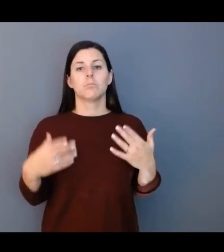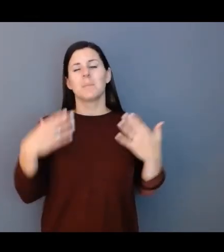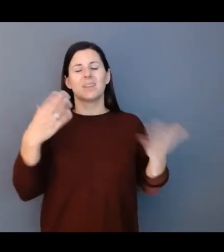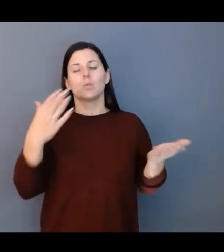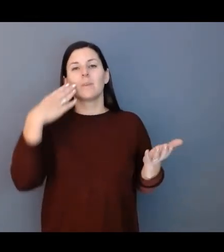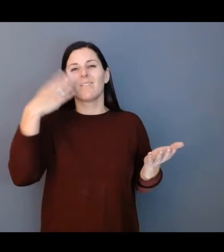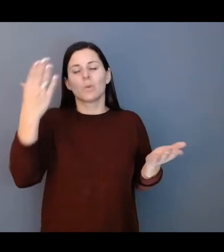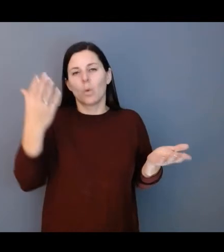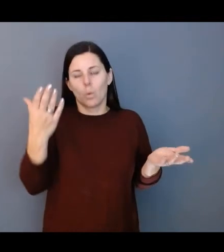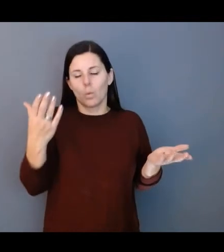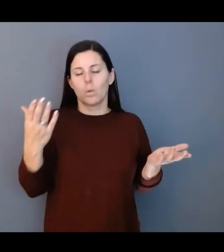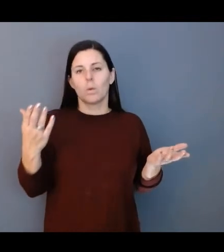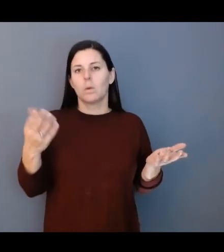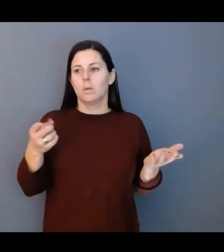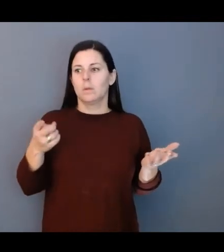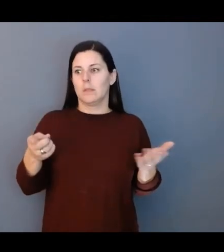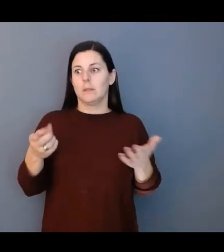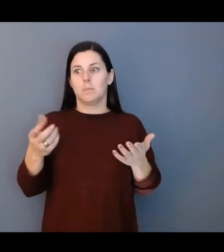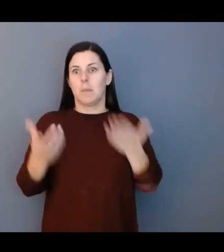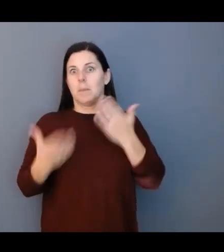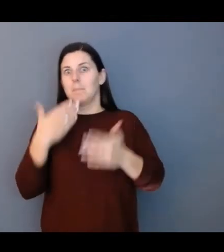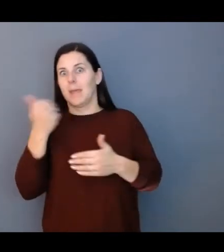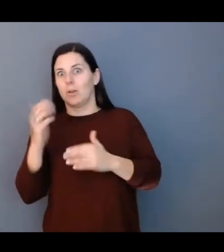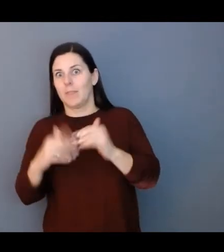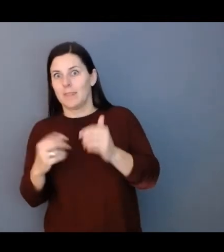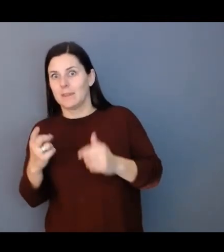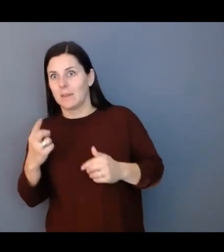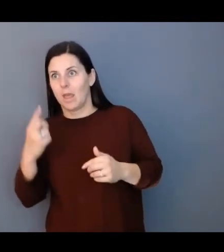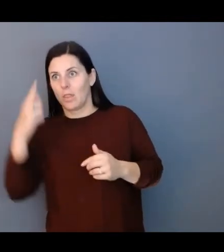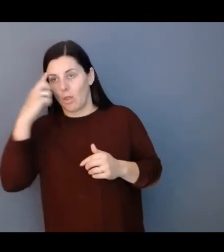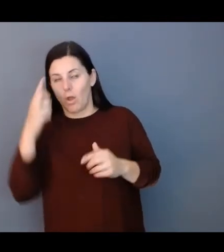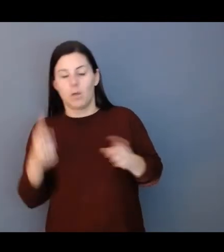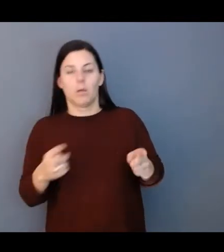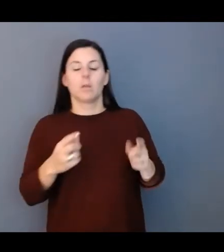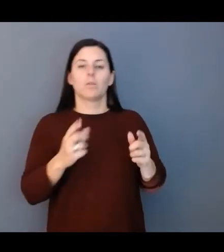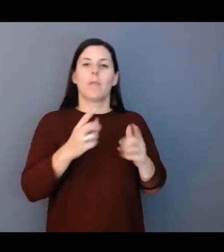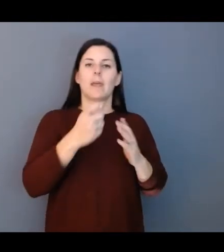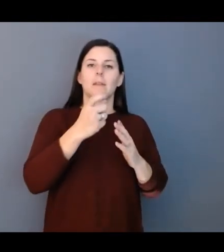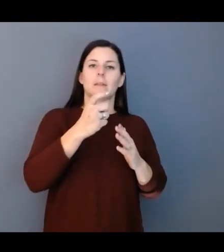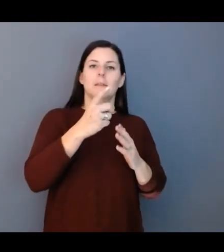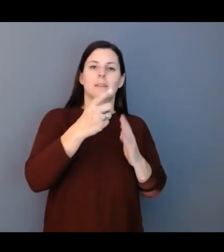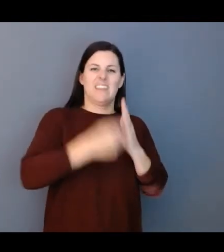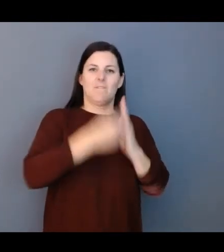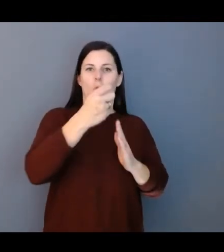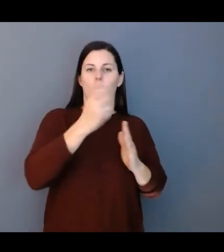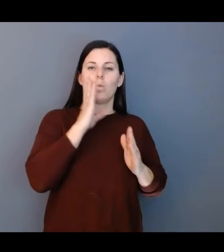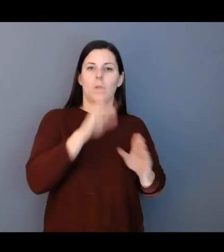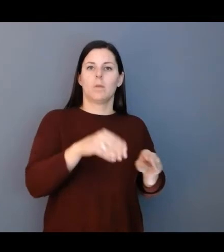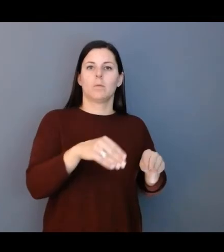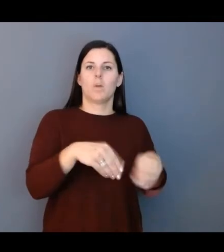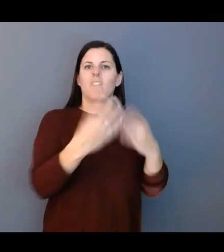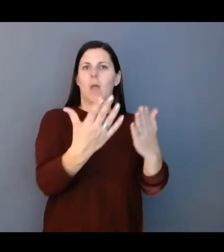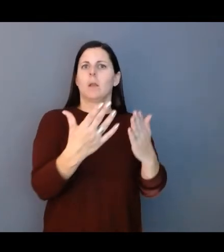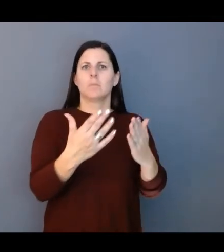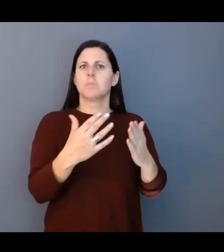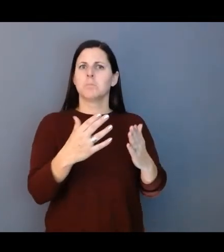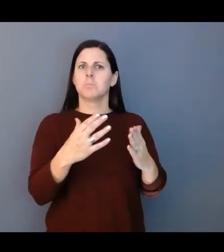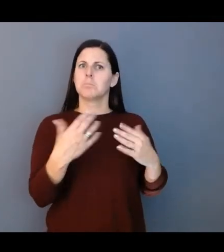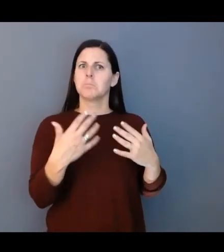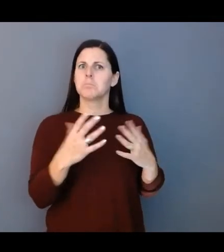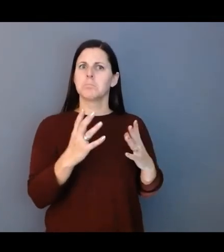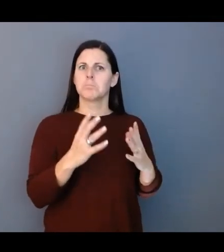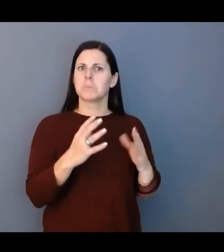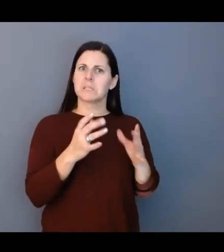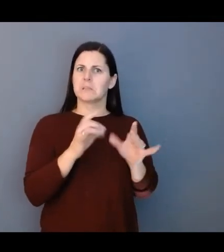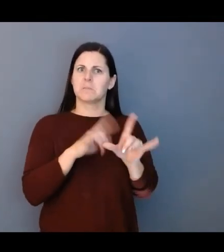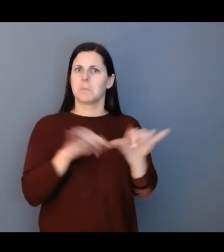know that there are these instances that are performing better for you. The default case would give you some of the combination that you never even